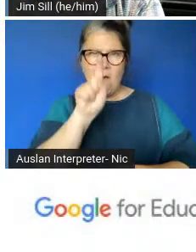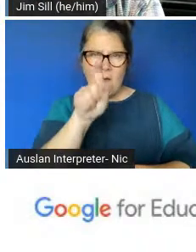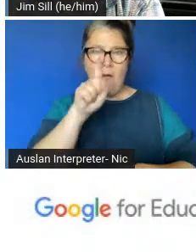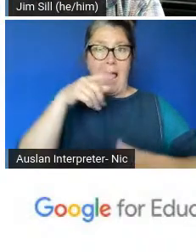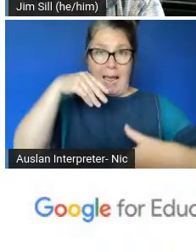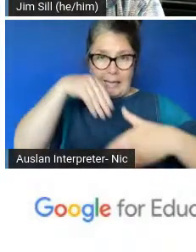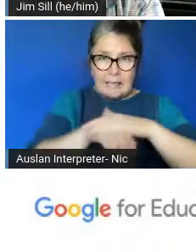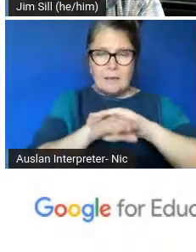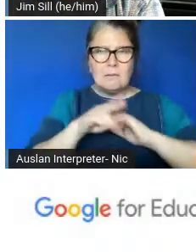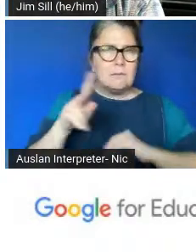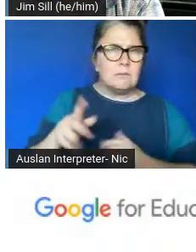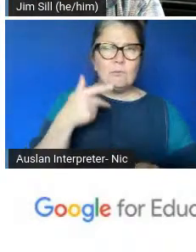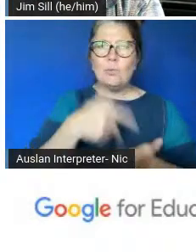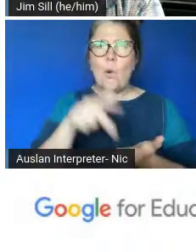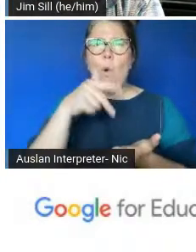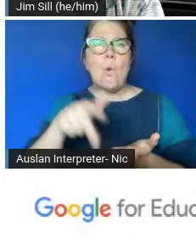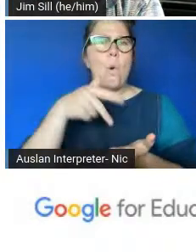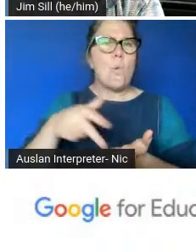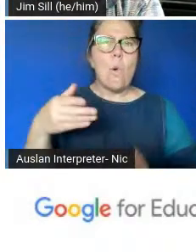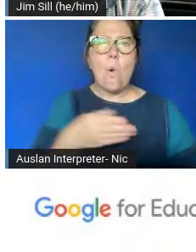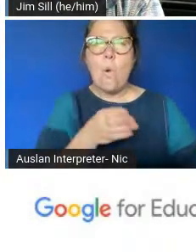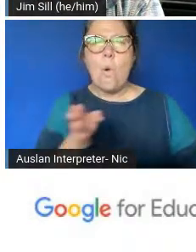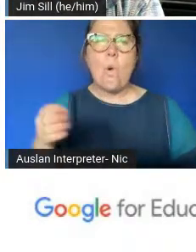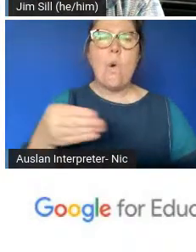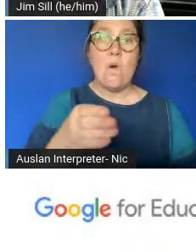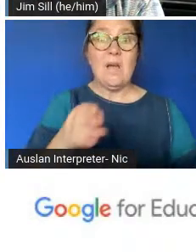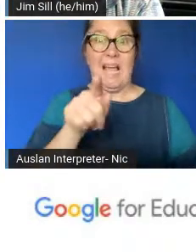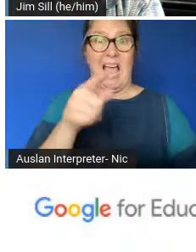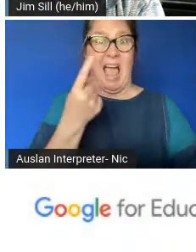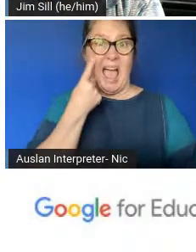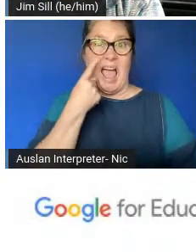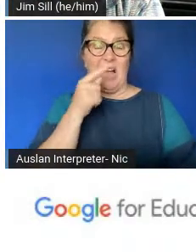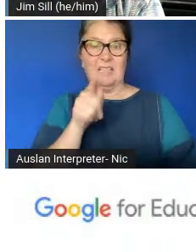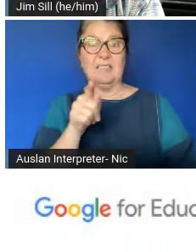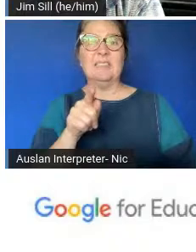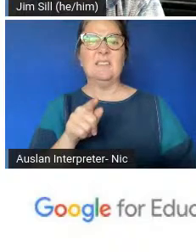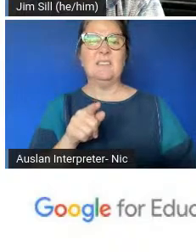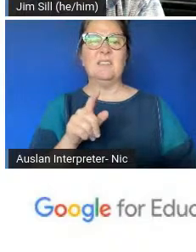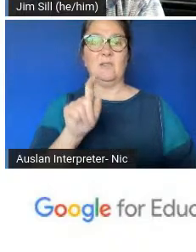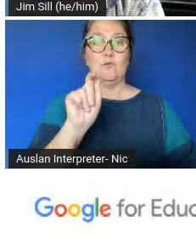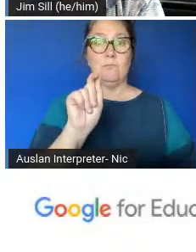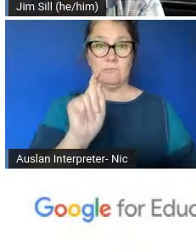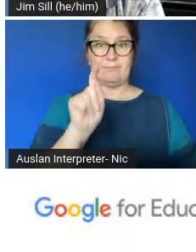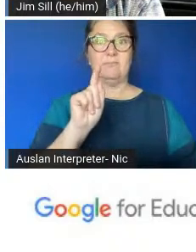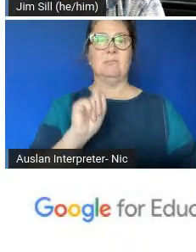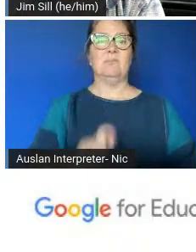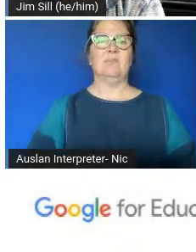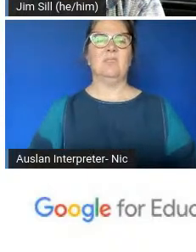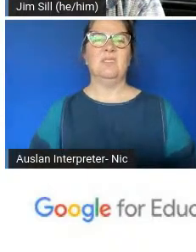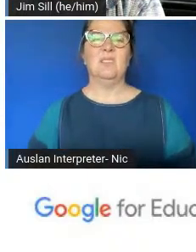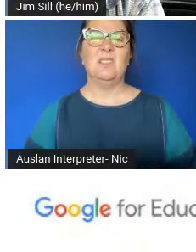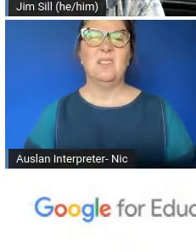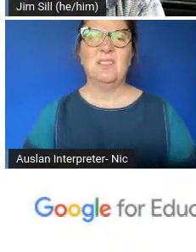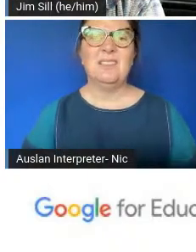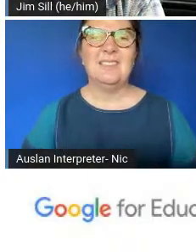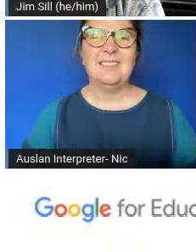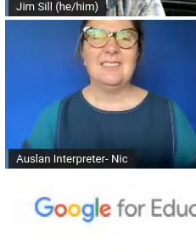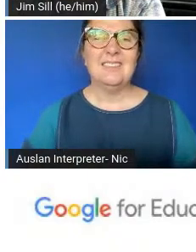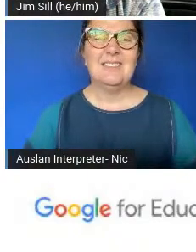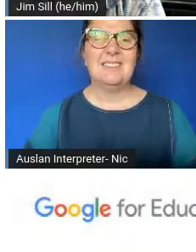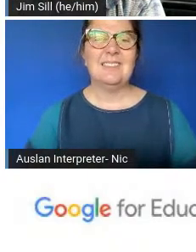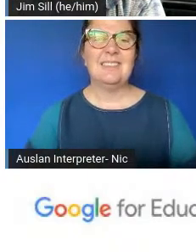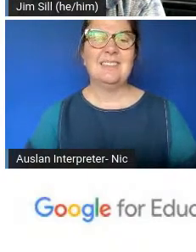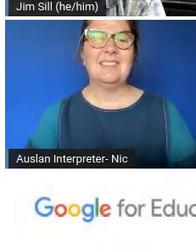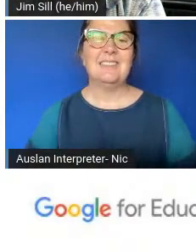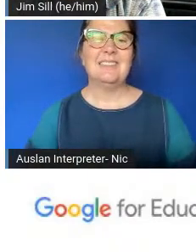really, really amazing. See, there you go. If you just drop Pegman here, I often talk about this very same shot that you're